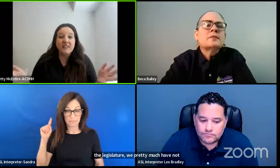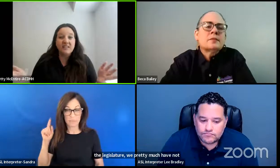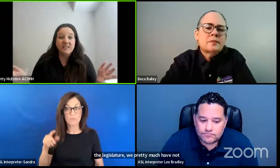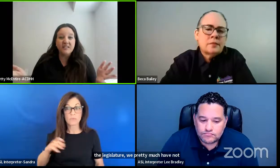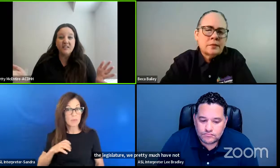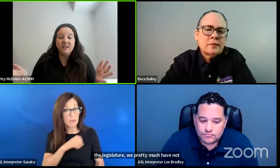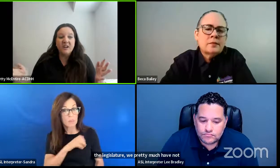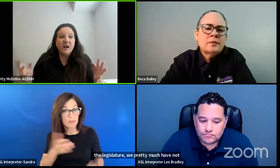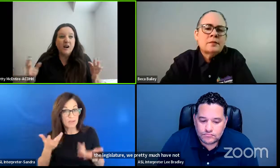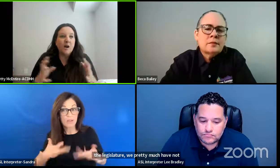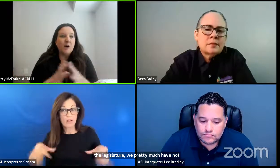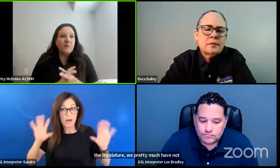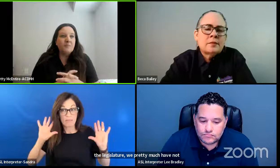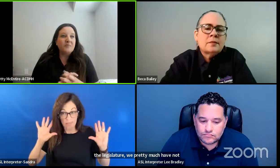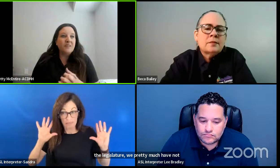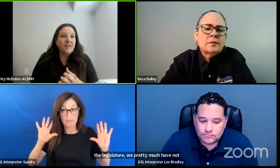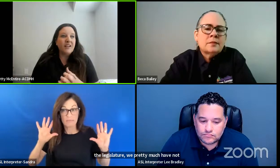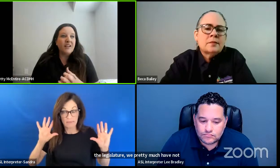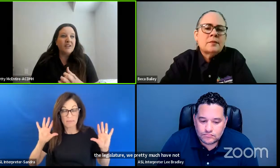are done.